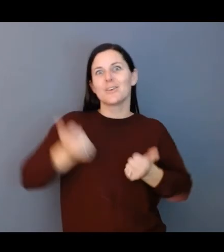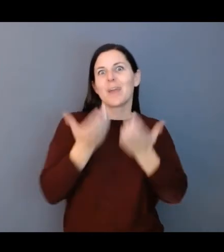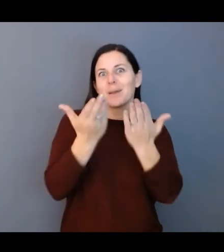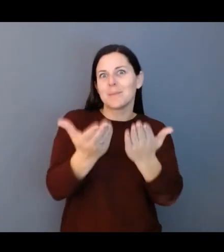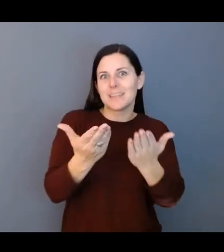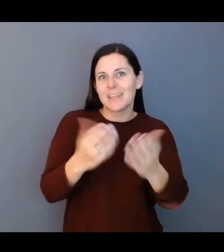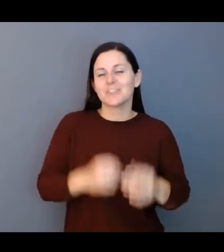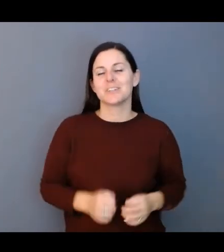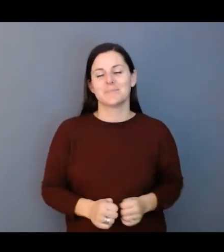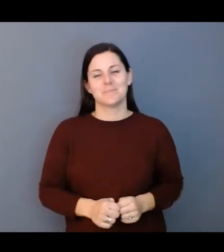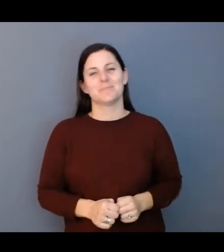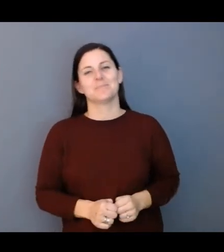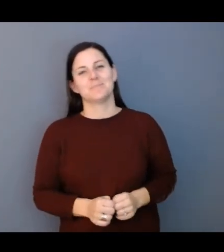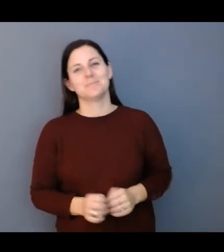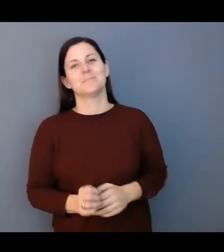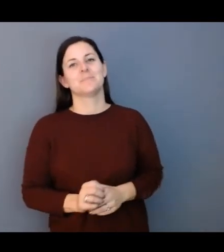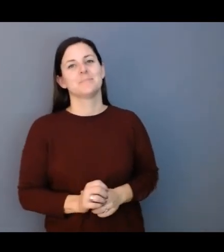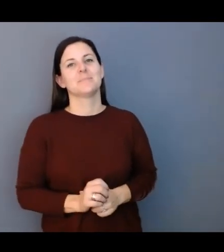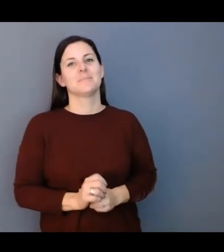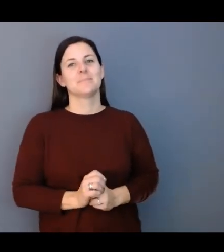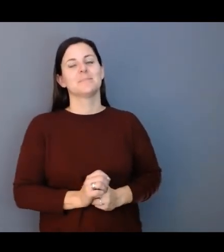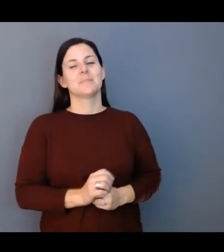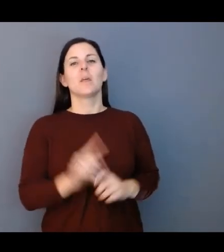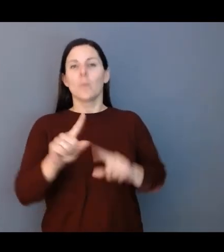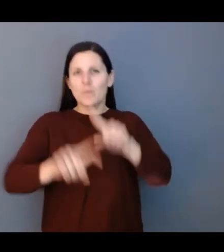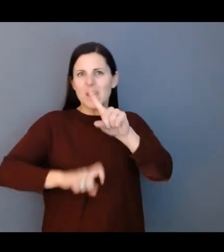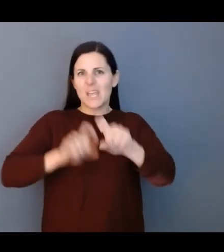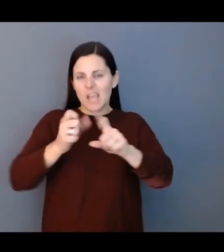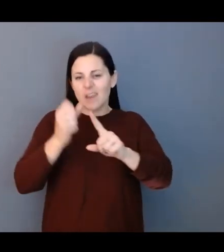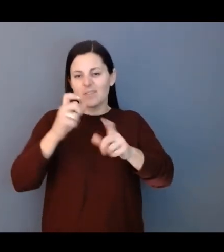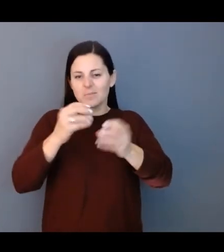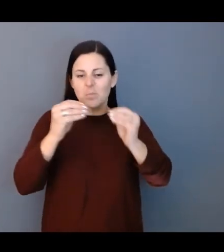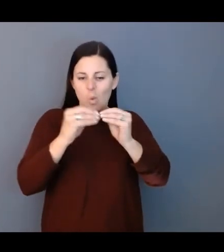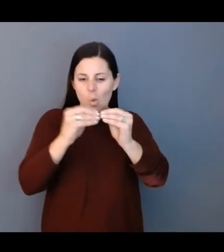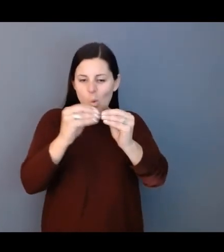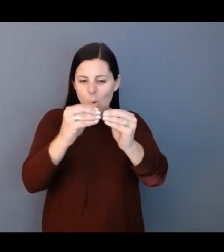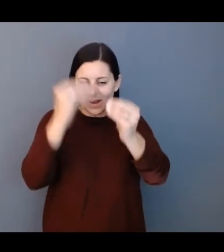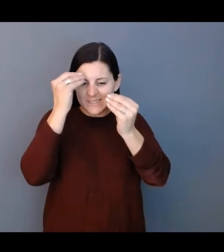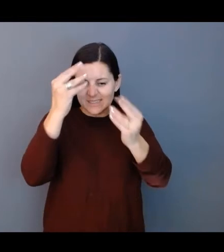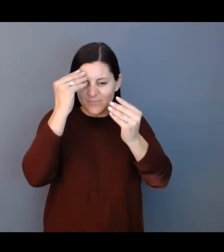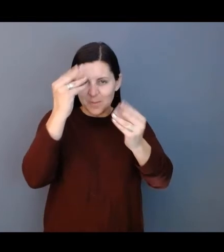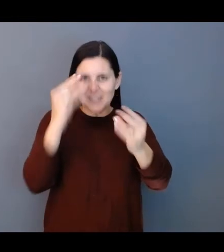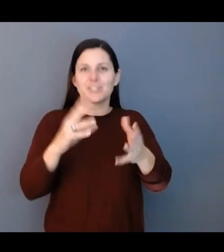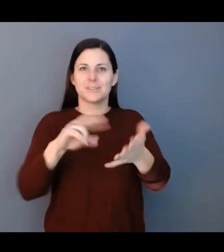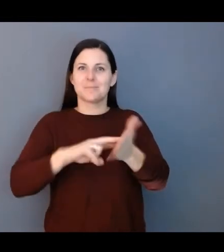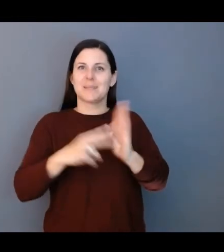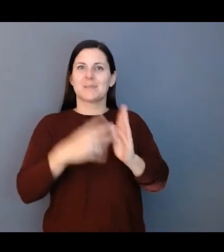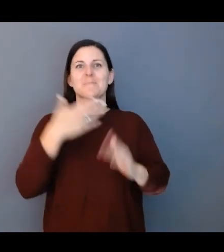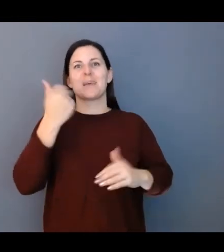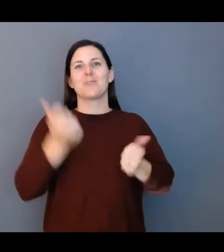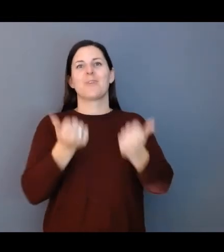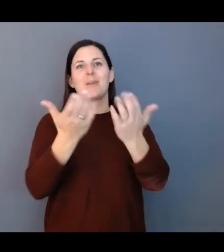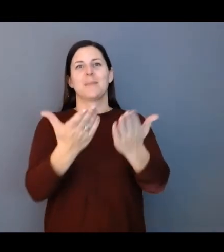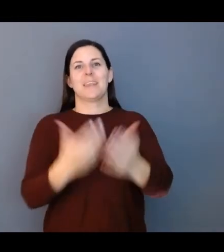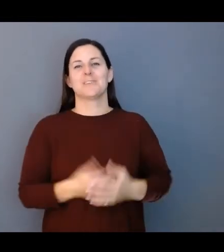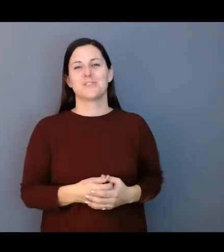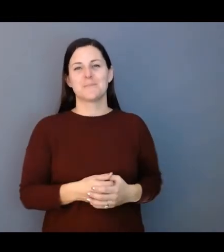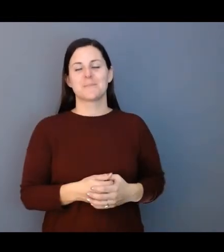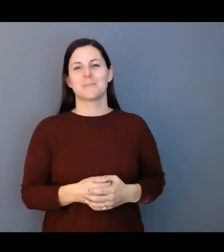getting a better recommendation. Because as we know more about the model, we can be able to provide better recommendation for